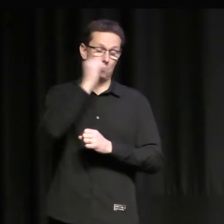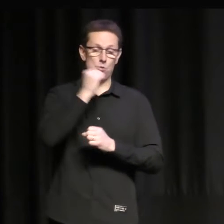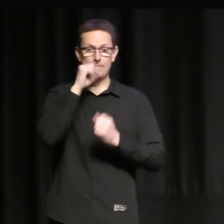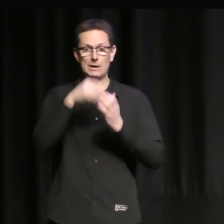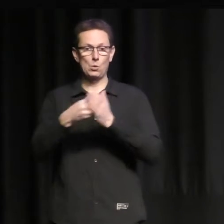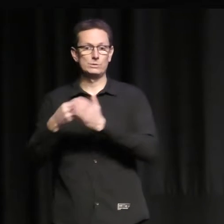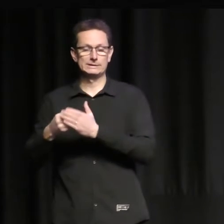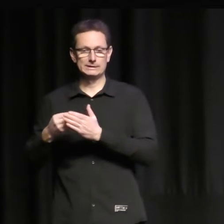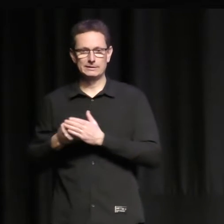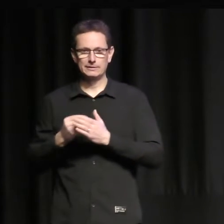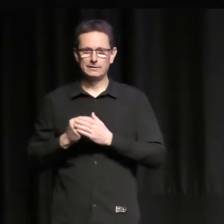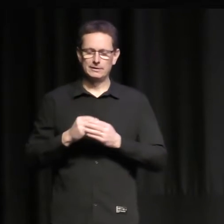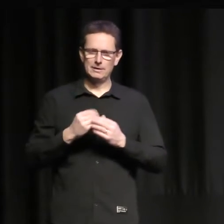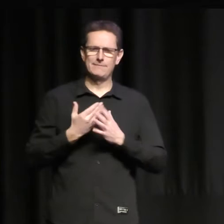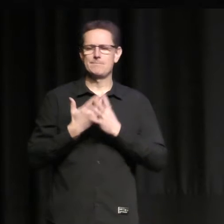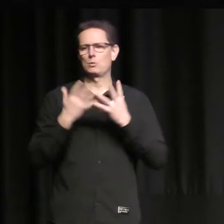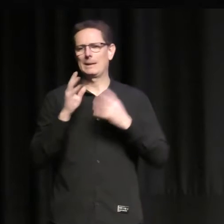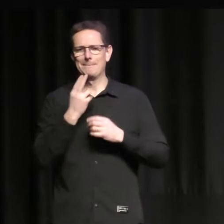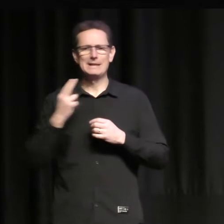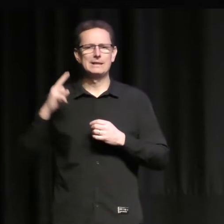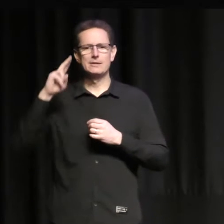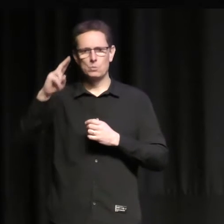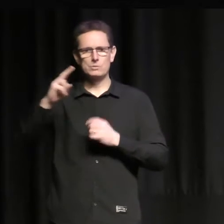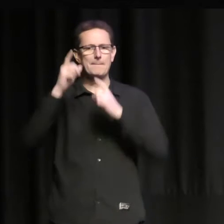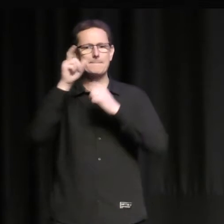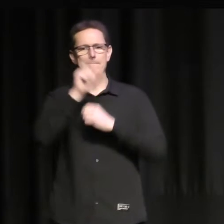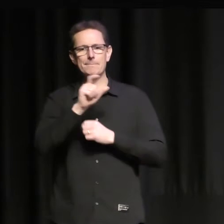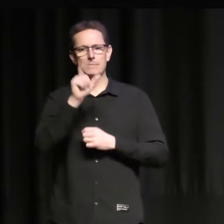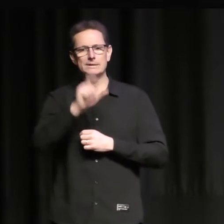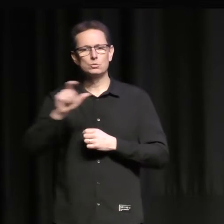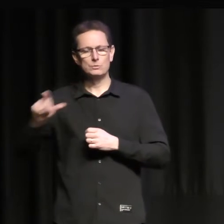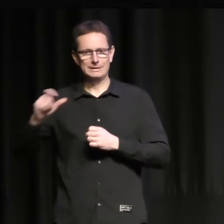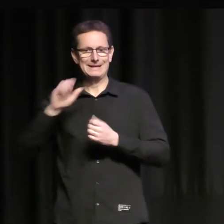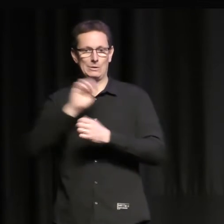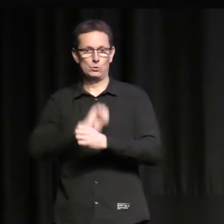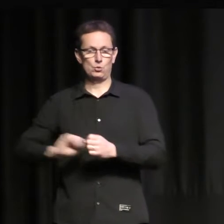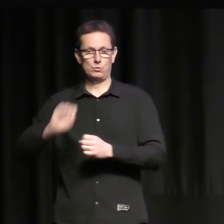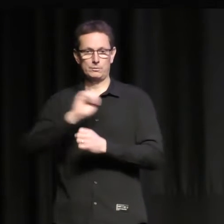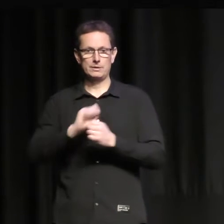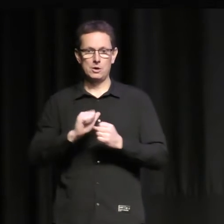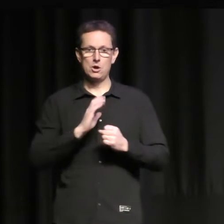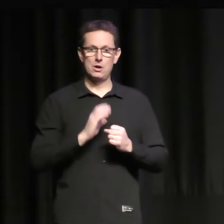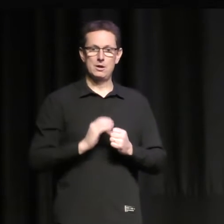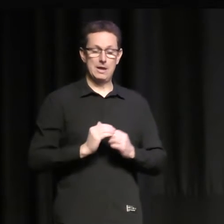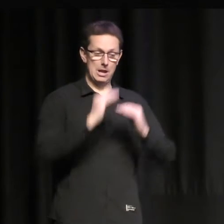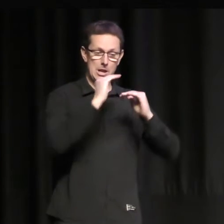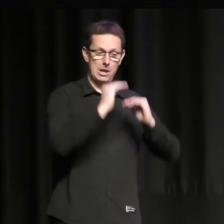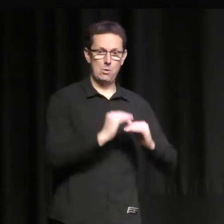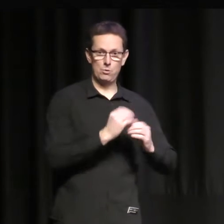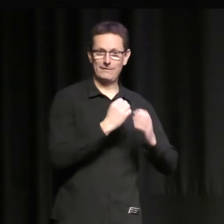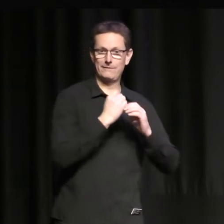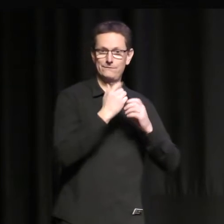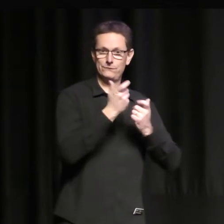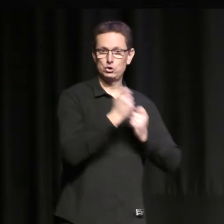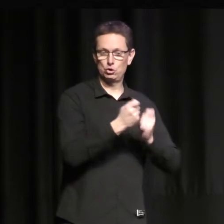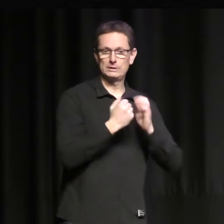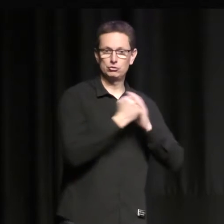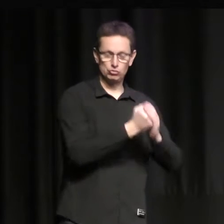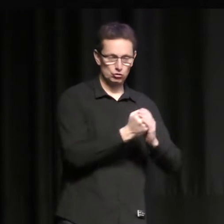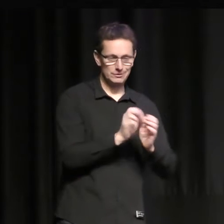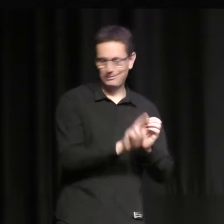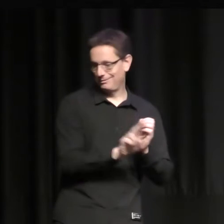it out for millions of people around Europe going from low benefits into low-wage jobs that are